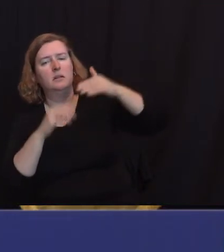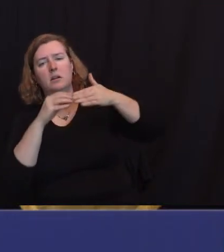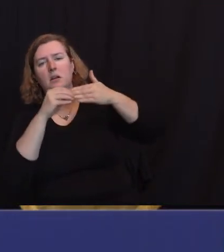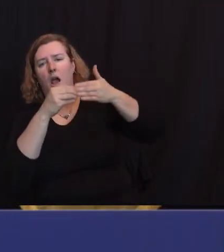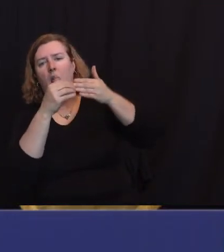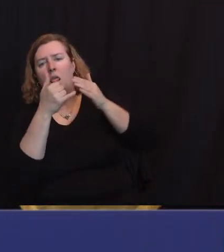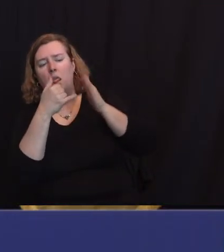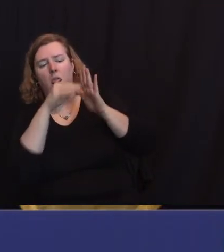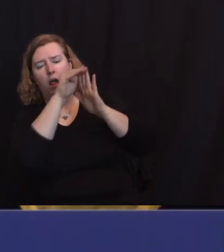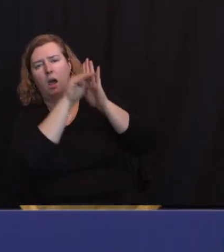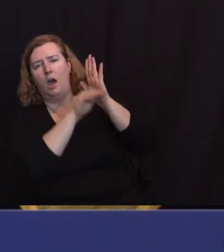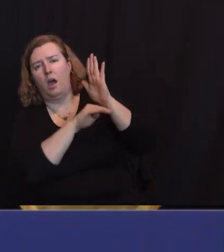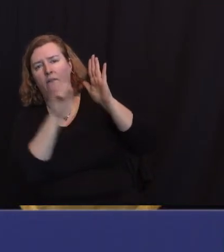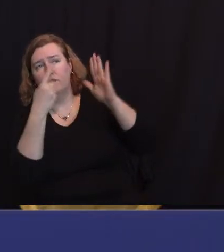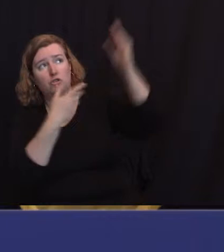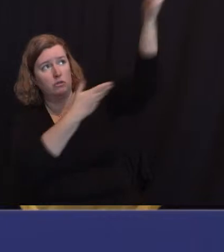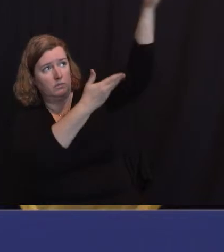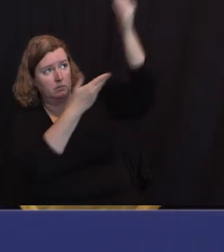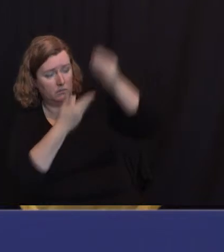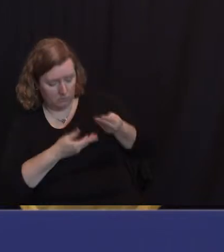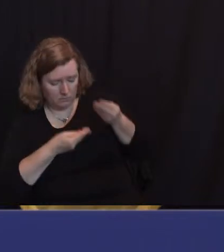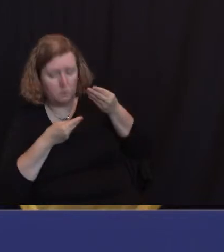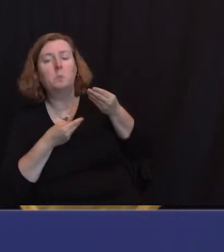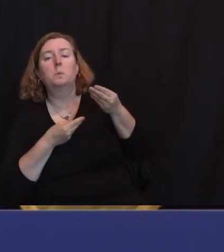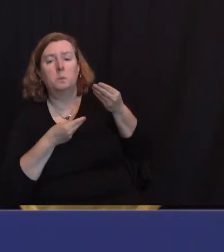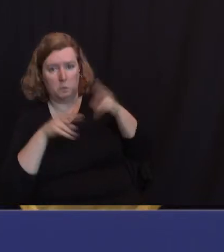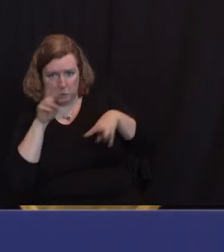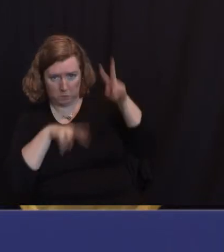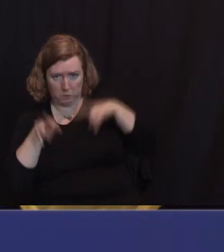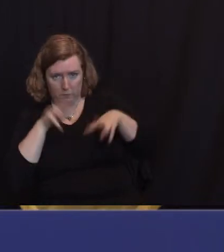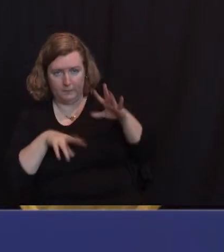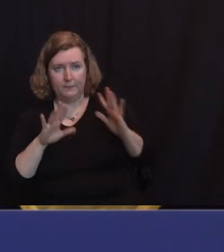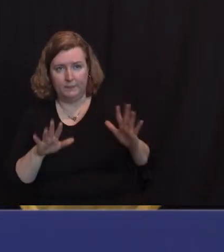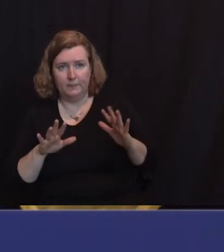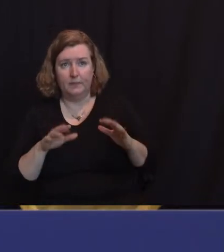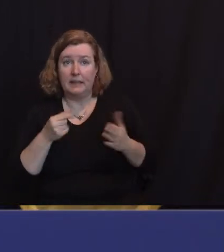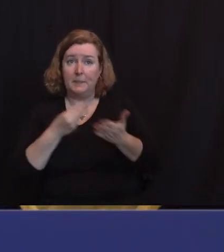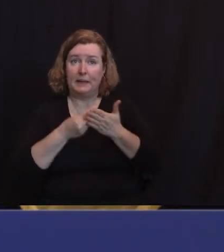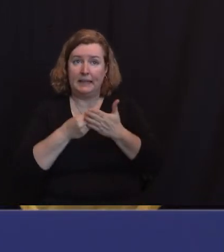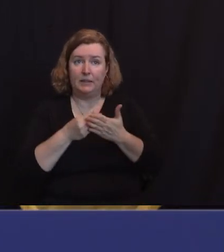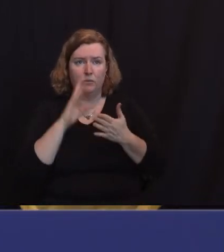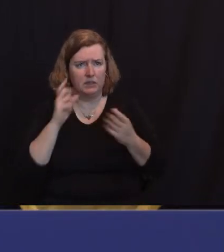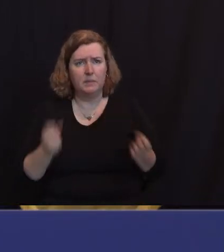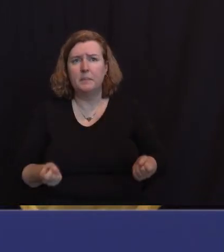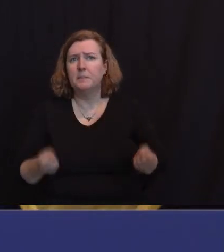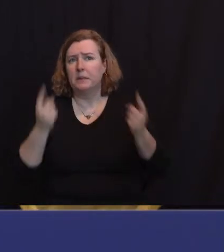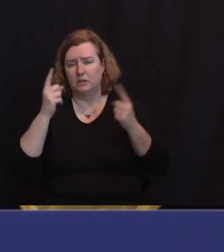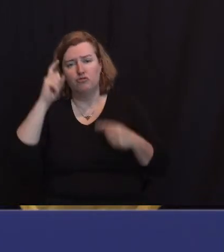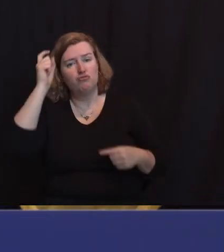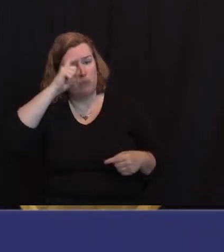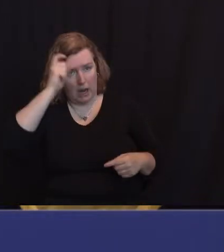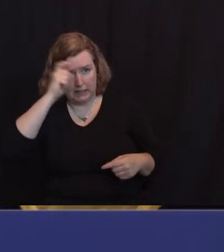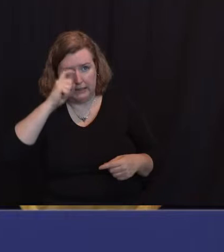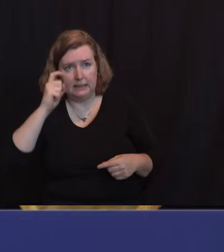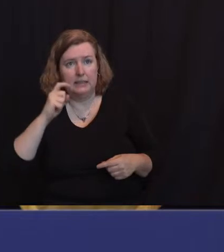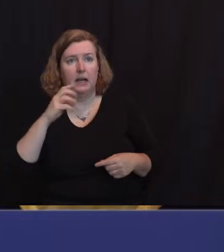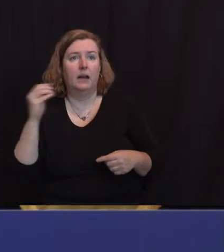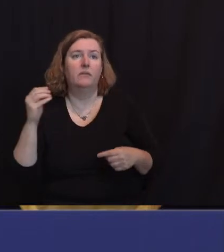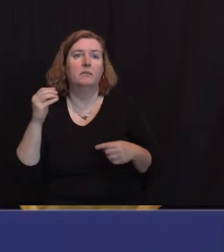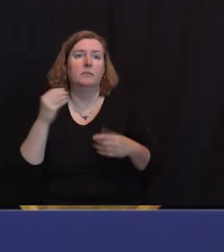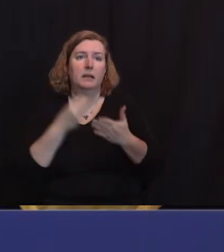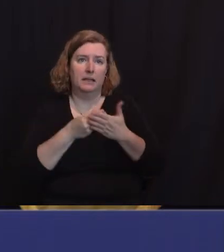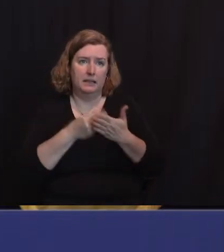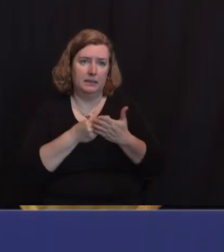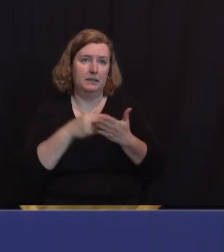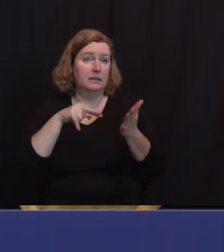important piece of this. And we're going to spend it, I hope, both prudently, but for what the money's intended to